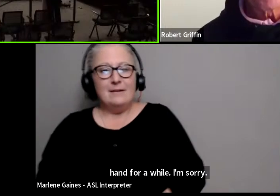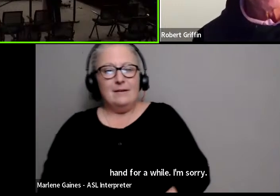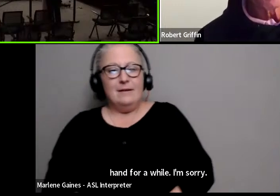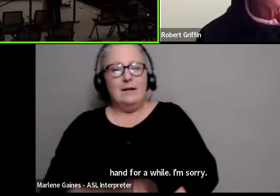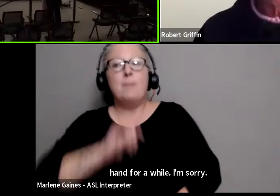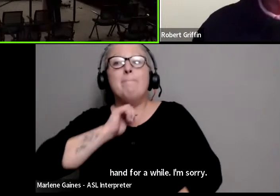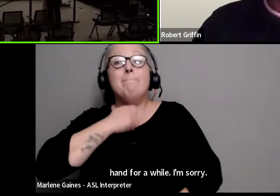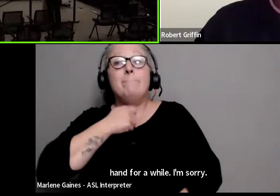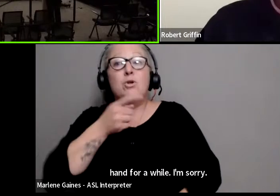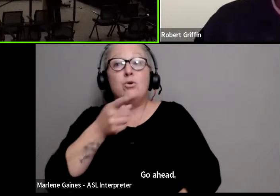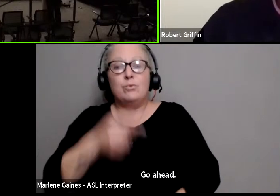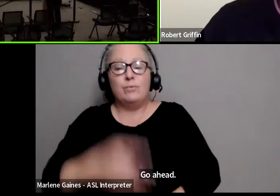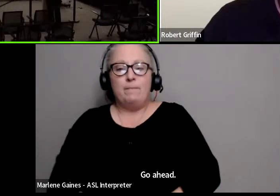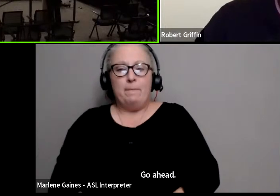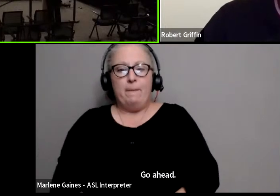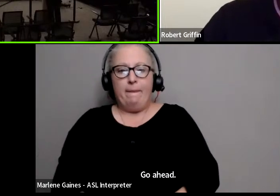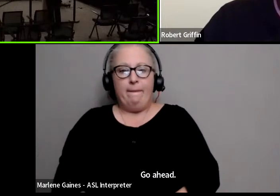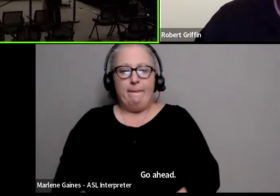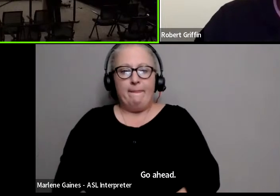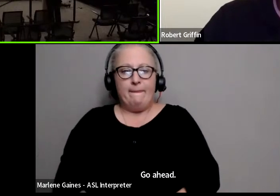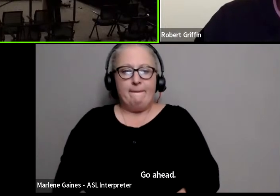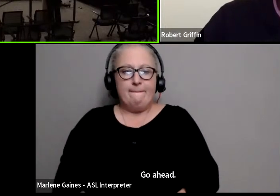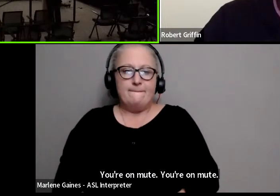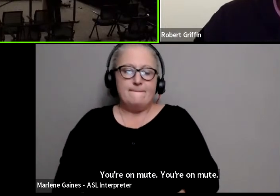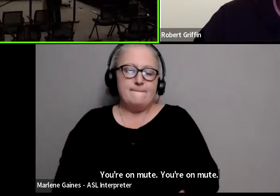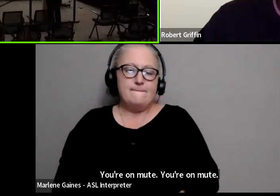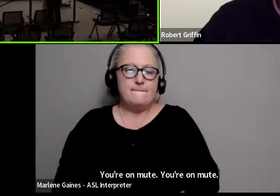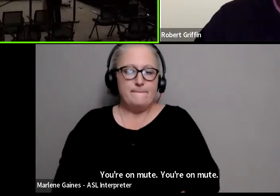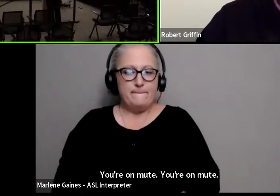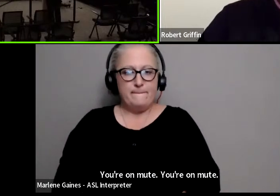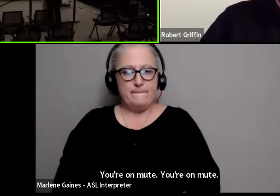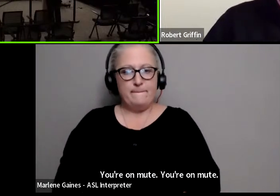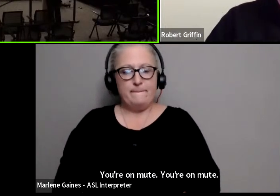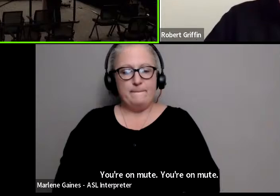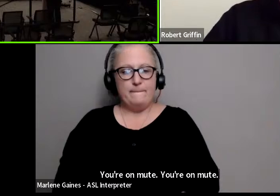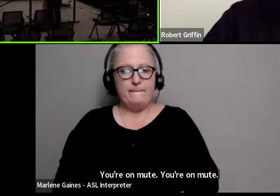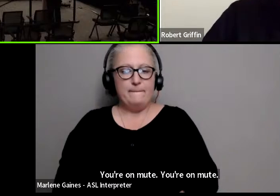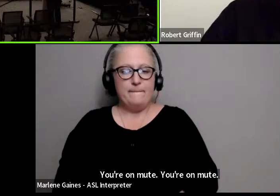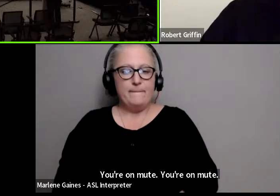You're on mute. You're on mute. We can't hear you.